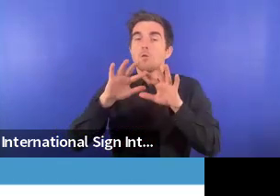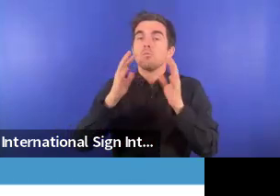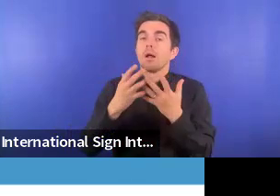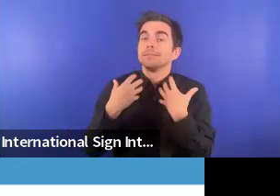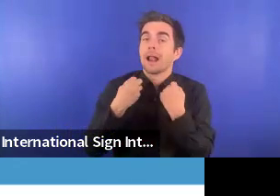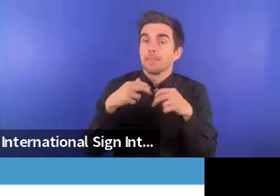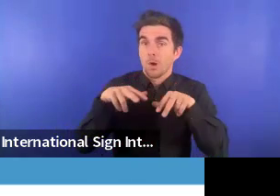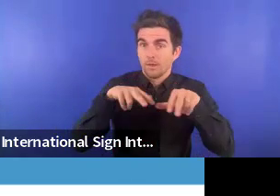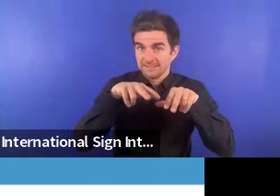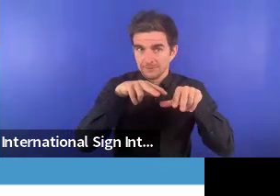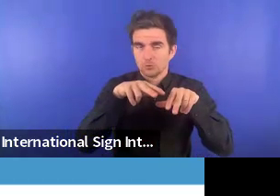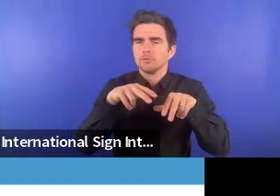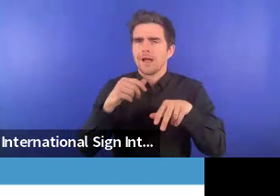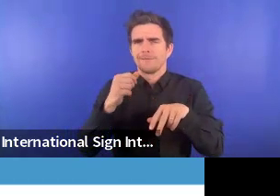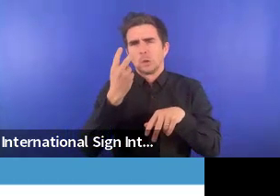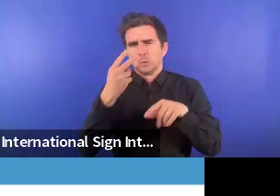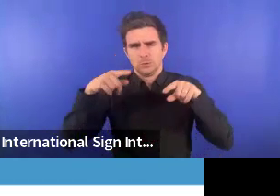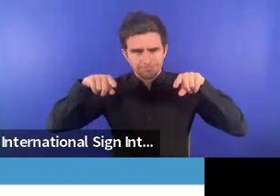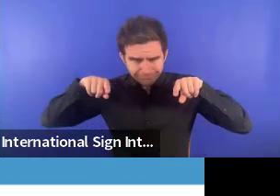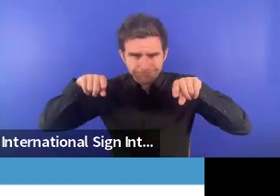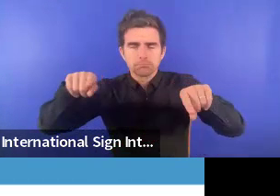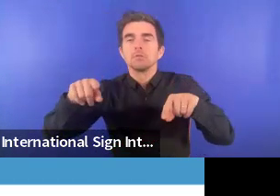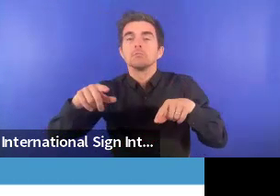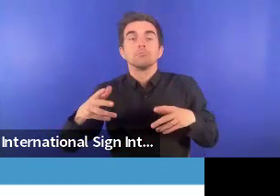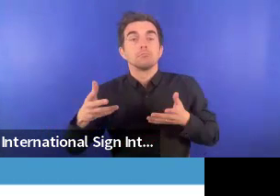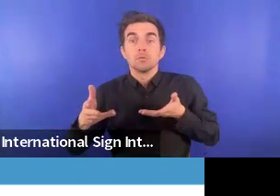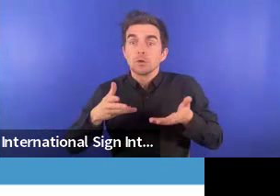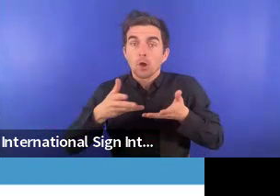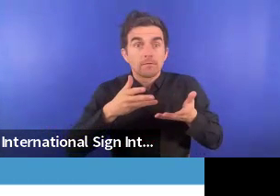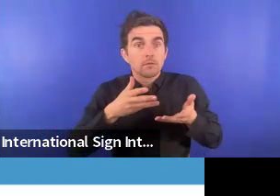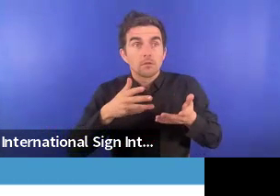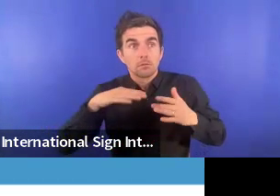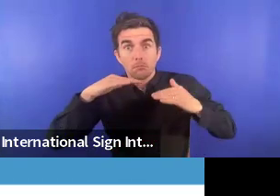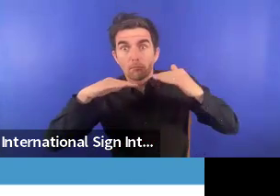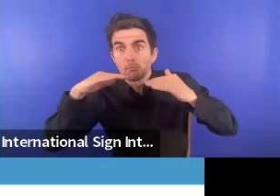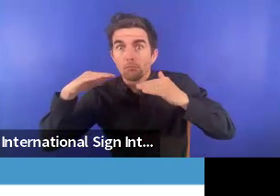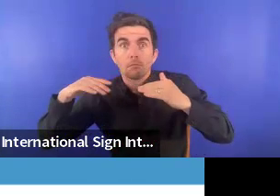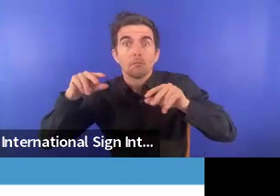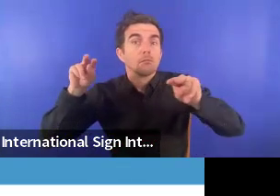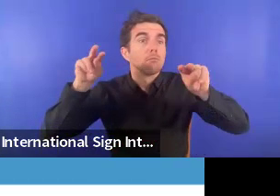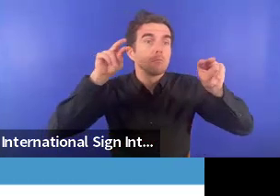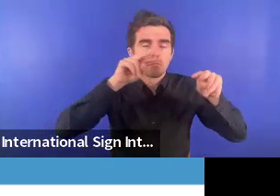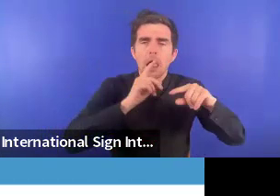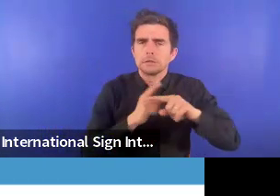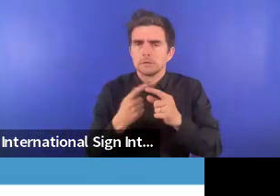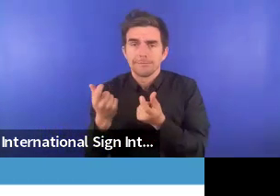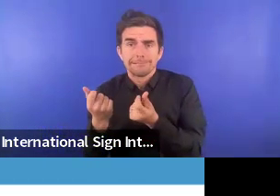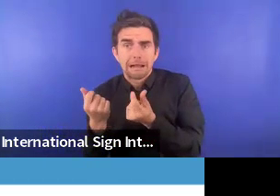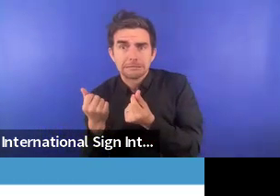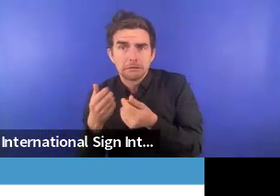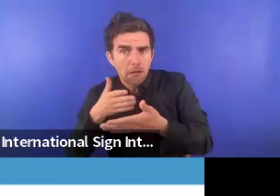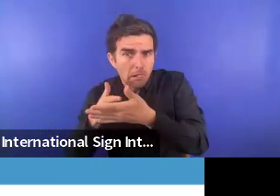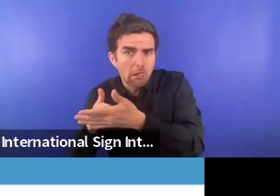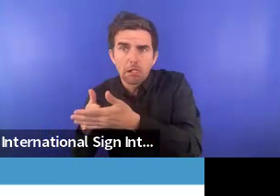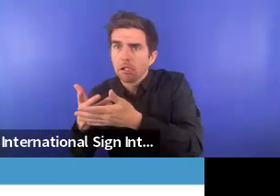coverage and also financial hardship or due to out-of-pocket payments for health services. And so you can get some